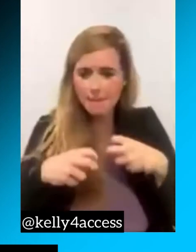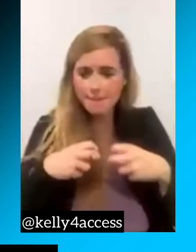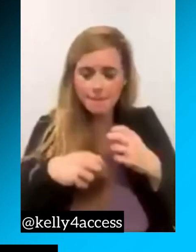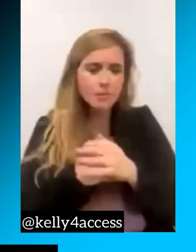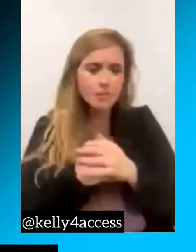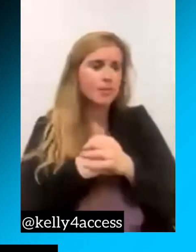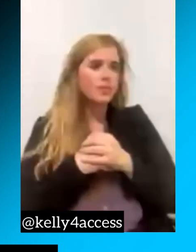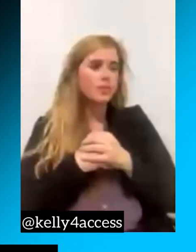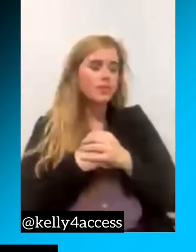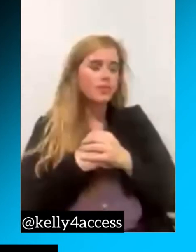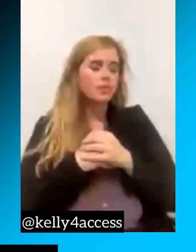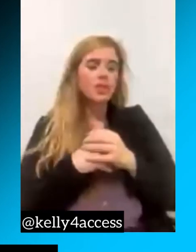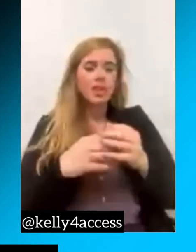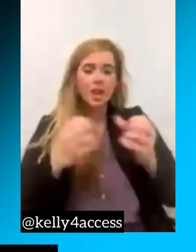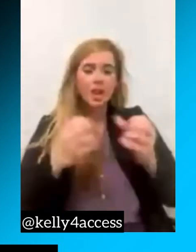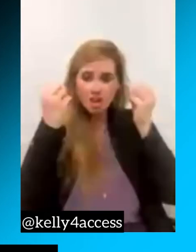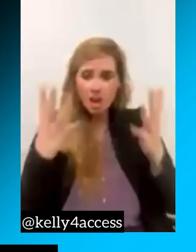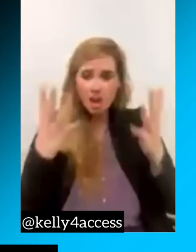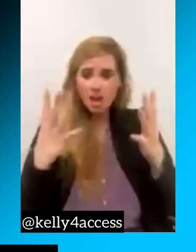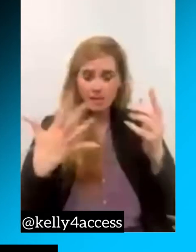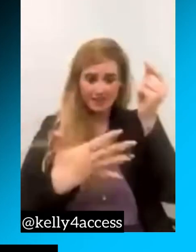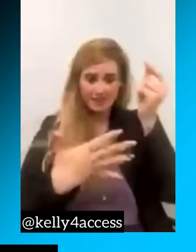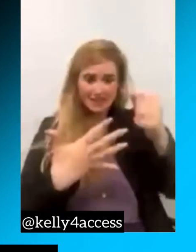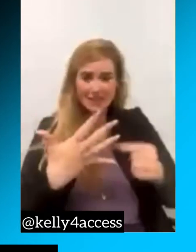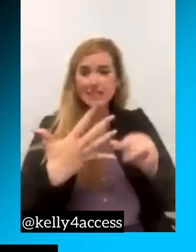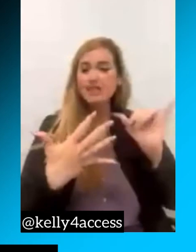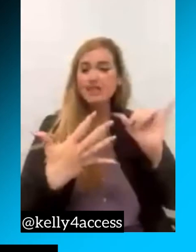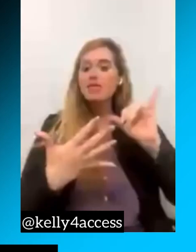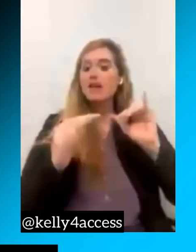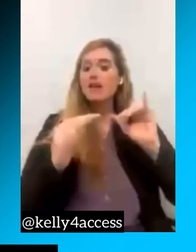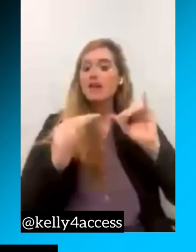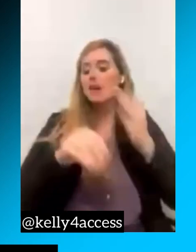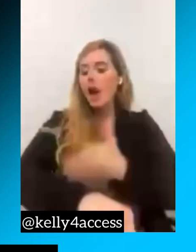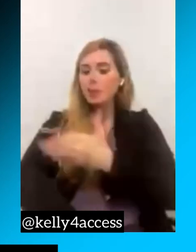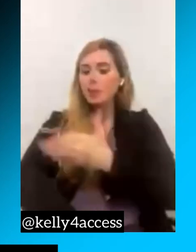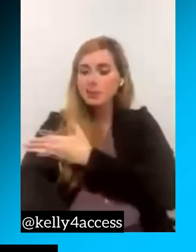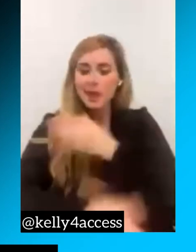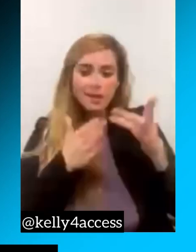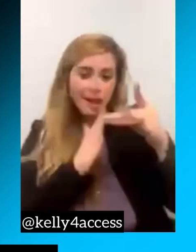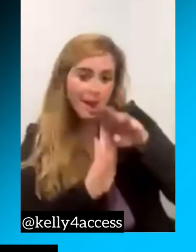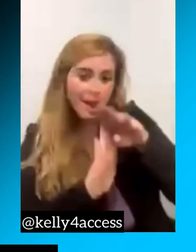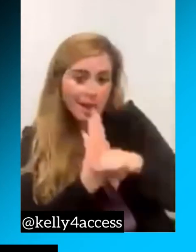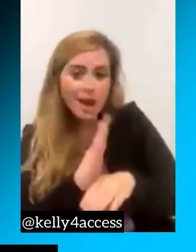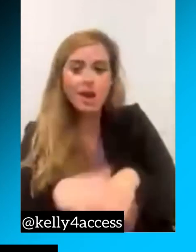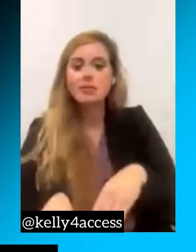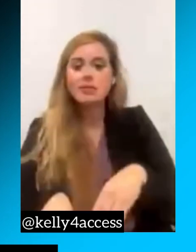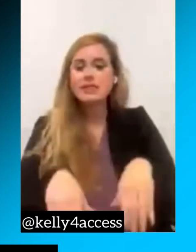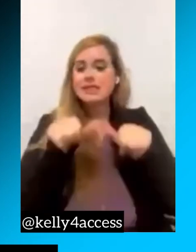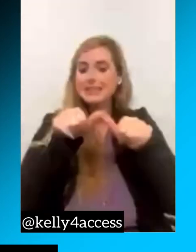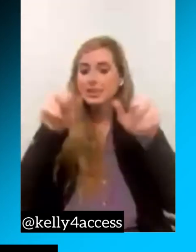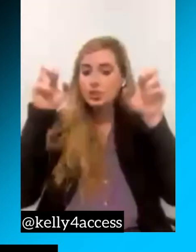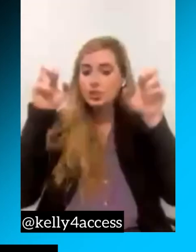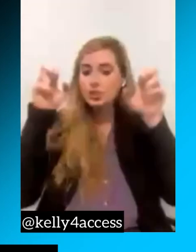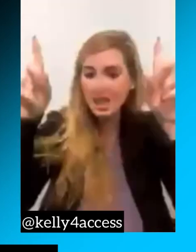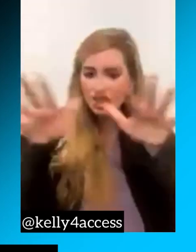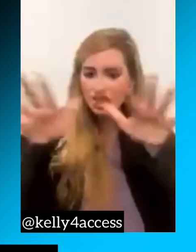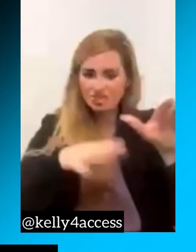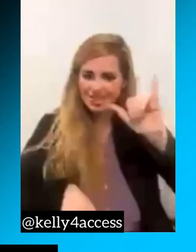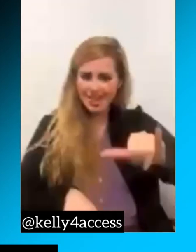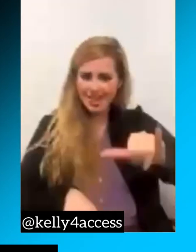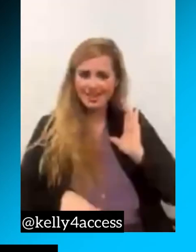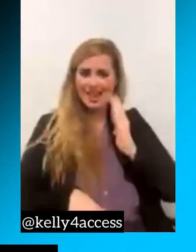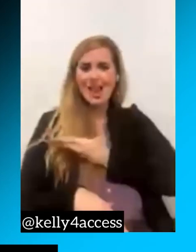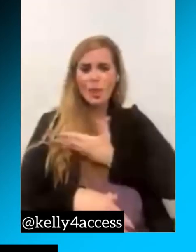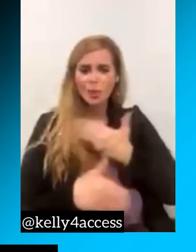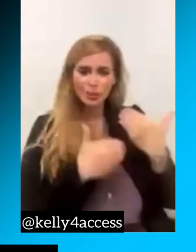that a lot of these things, like updates to guidelines and like continuing education, it falls on us as therapists.